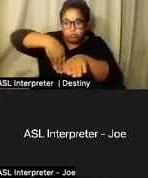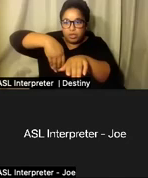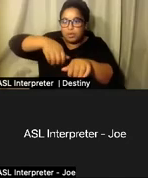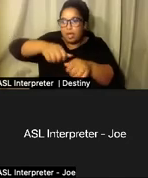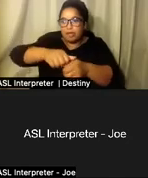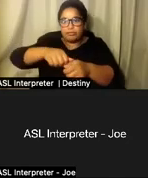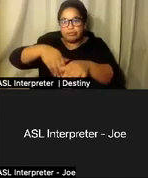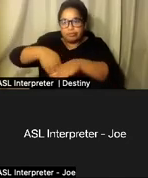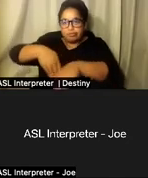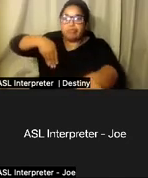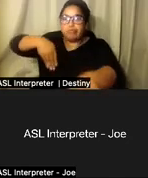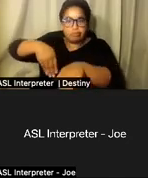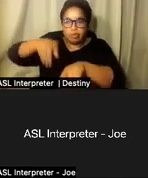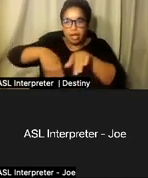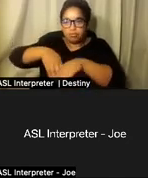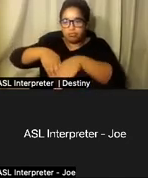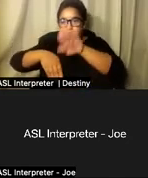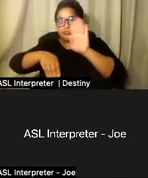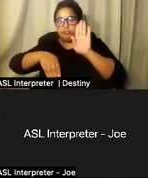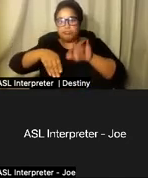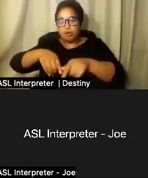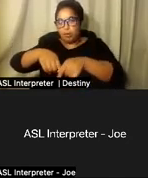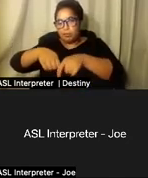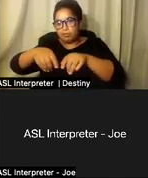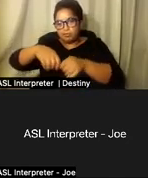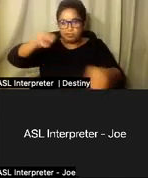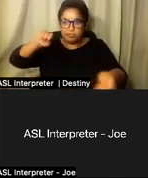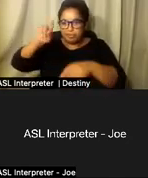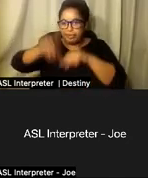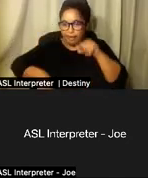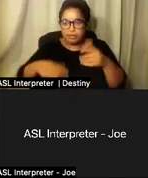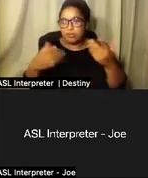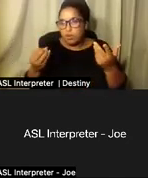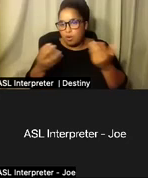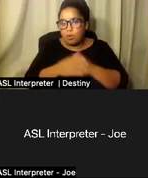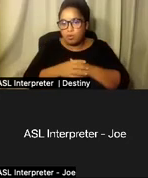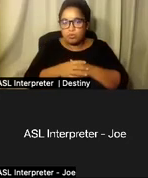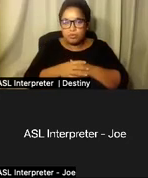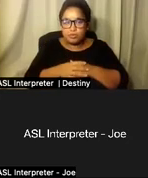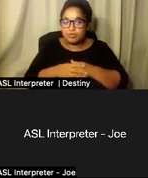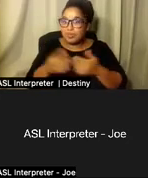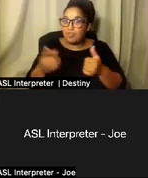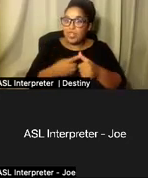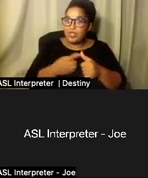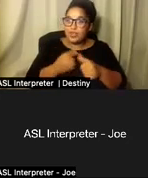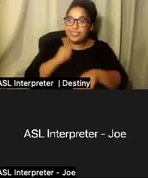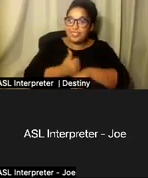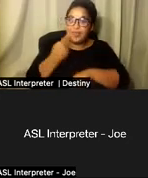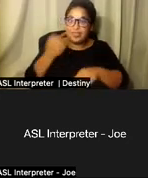apart that way. Correct. That is correct. All right. So we have successfully secured the first item of today's